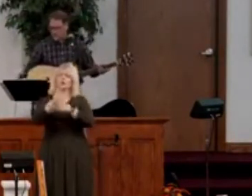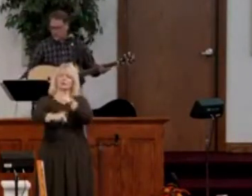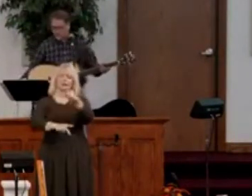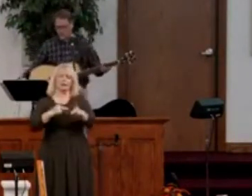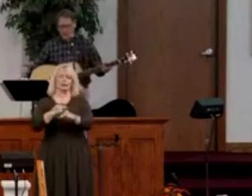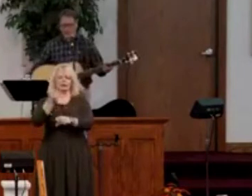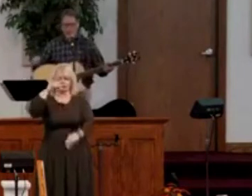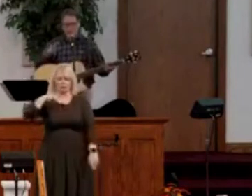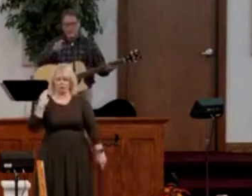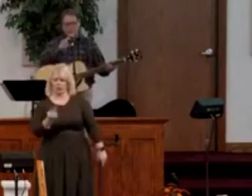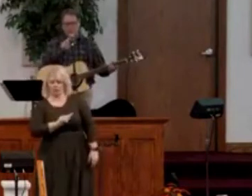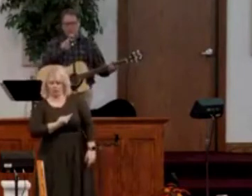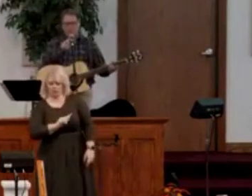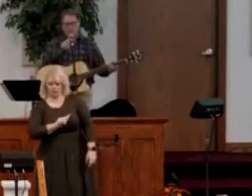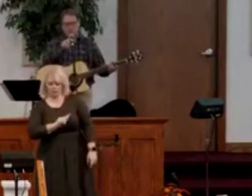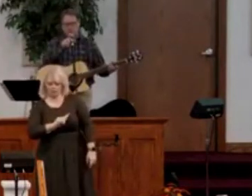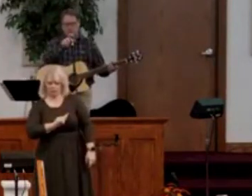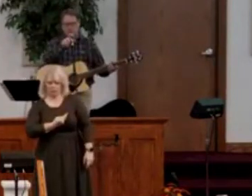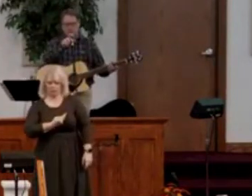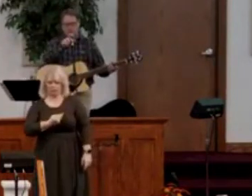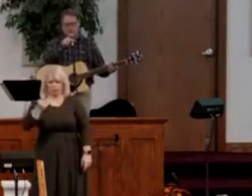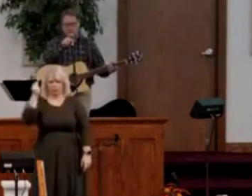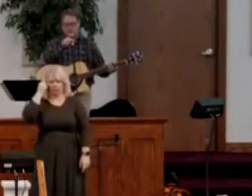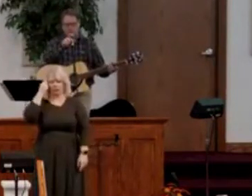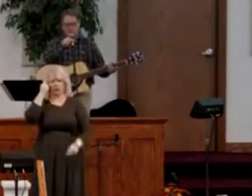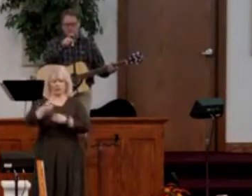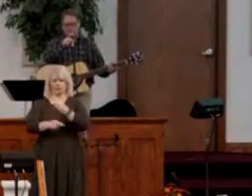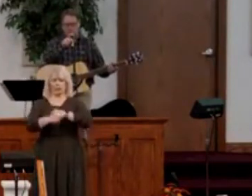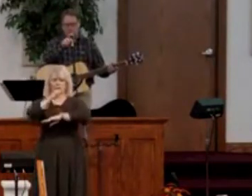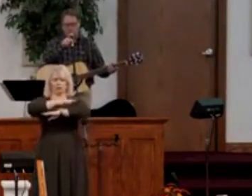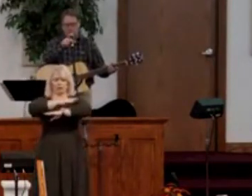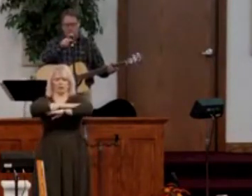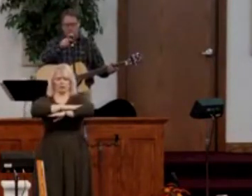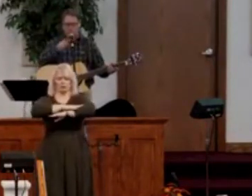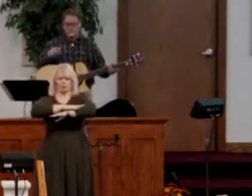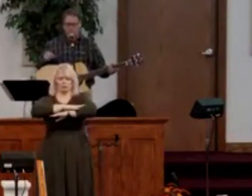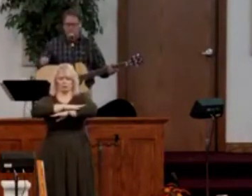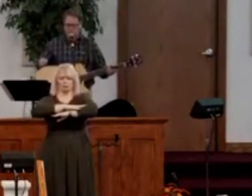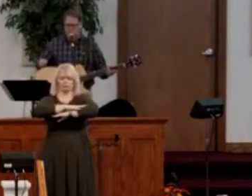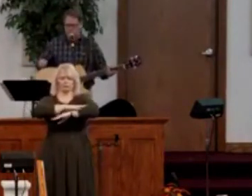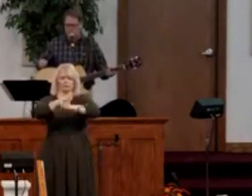us. And so as we think about the table, we approach the table,